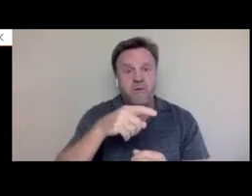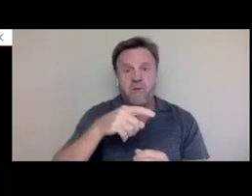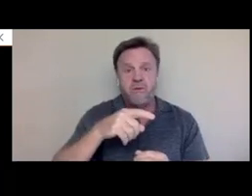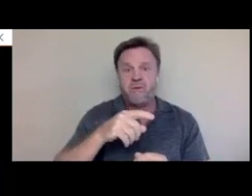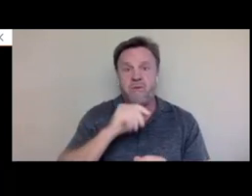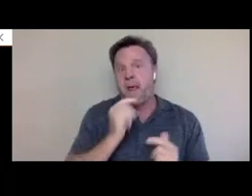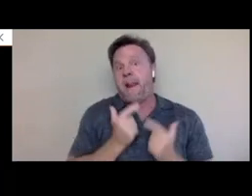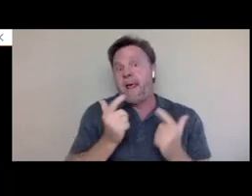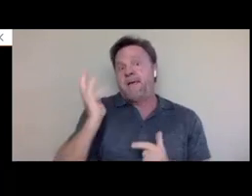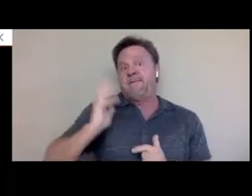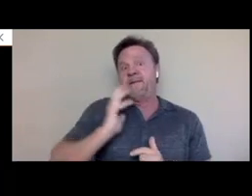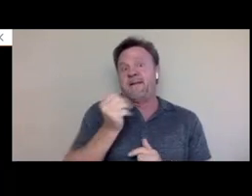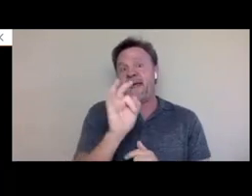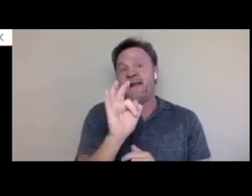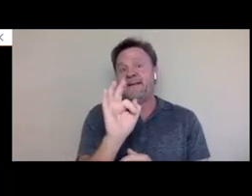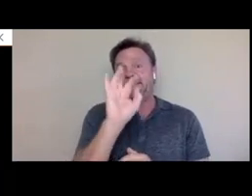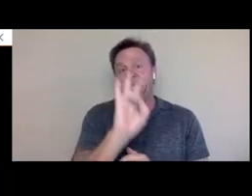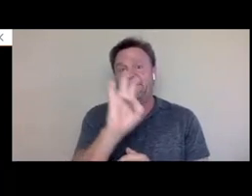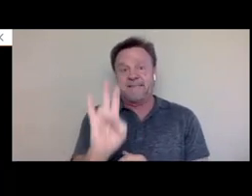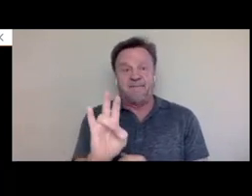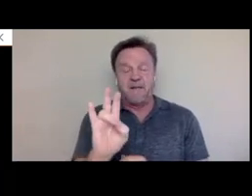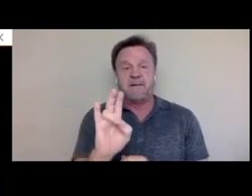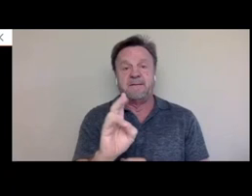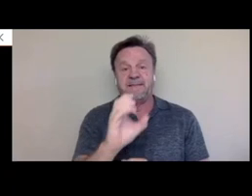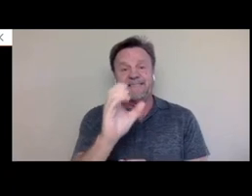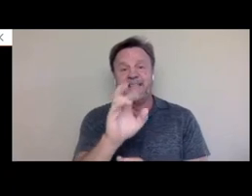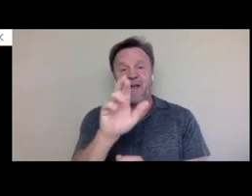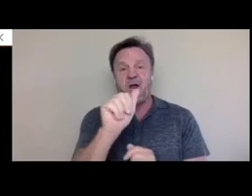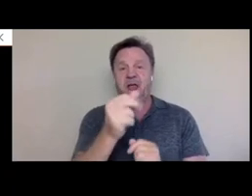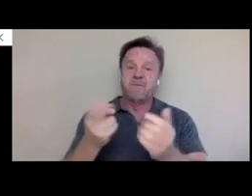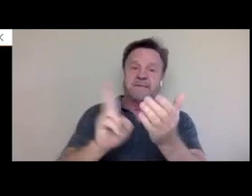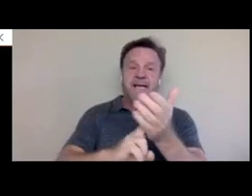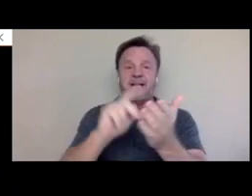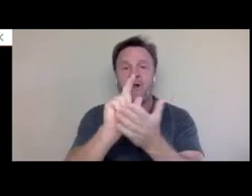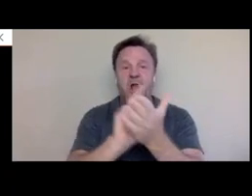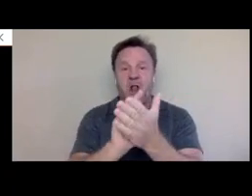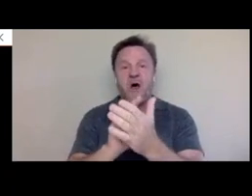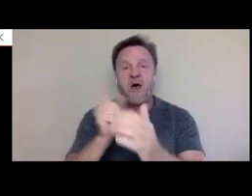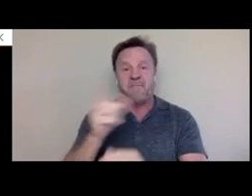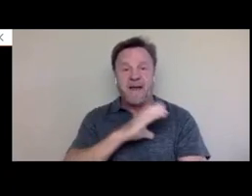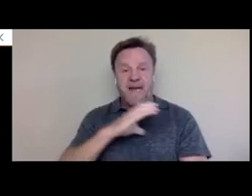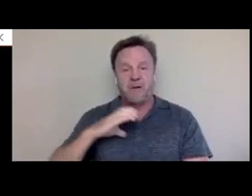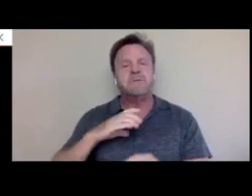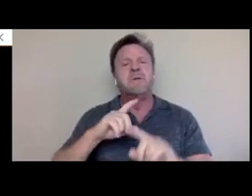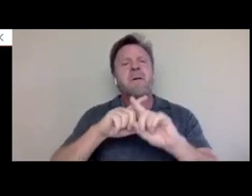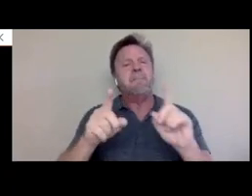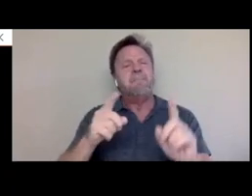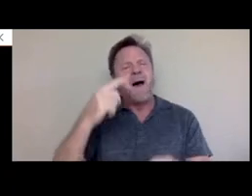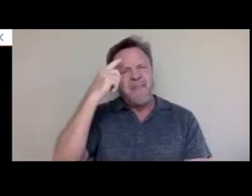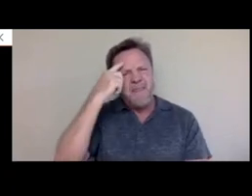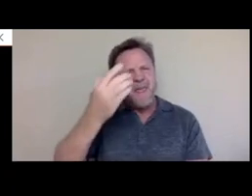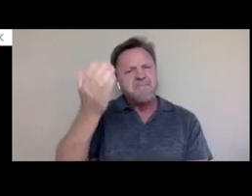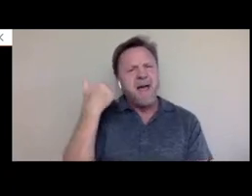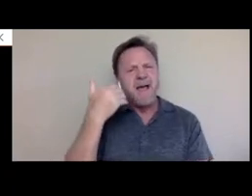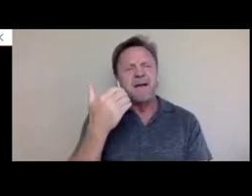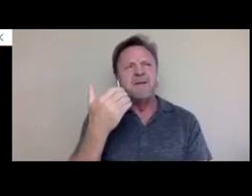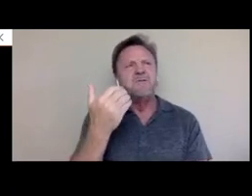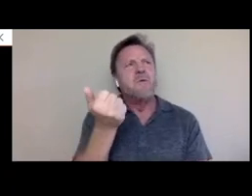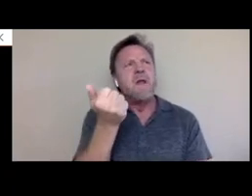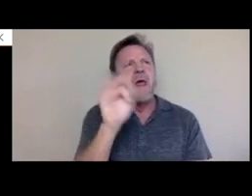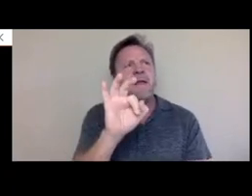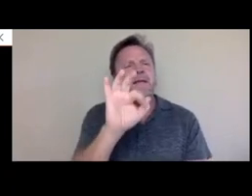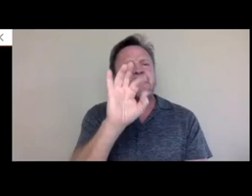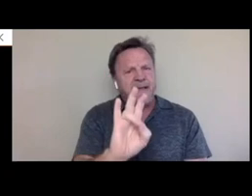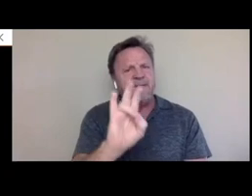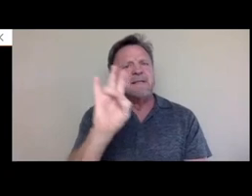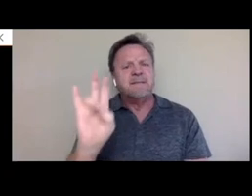in 1977 when CRA was signed into law by Congress, but let's think back to 1977